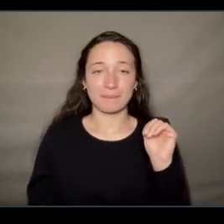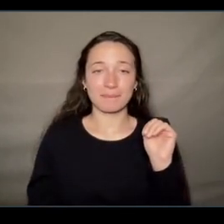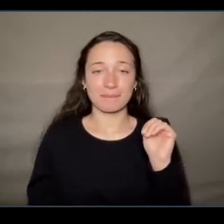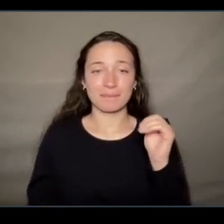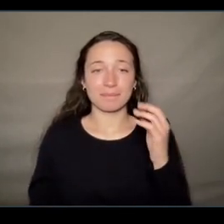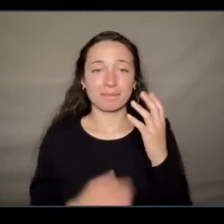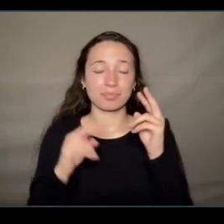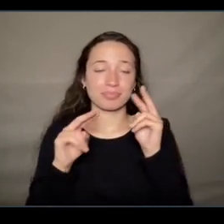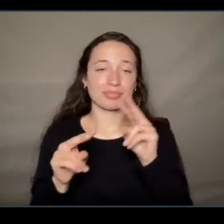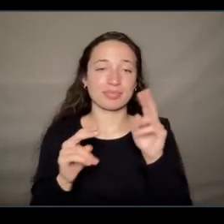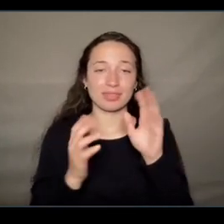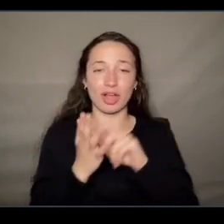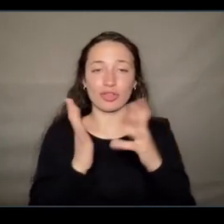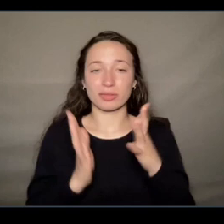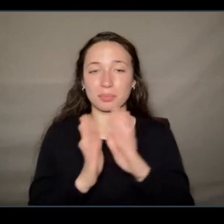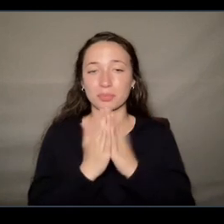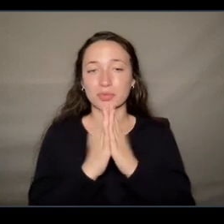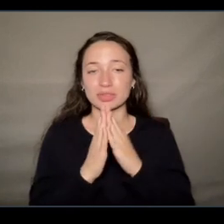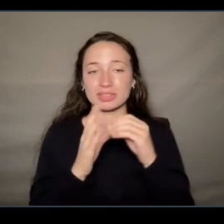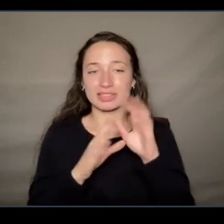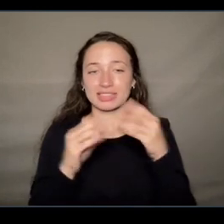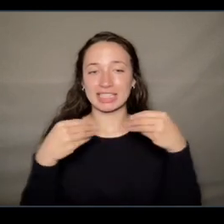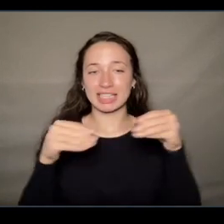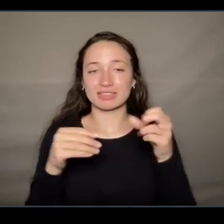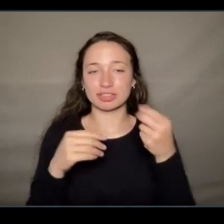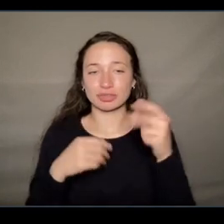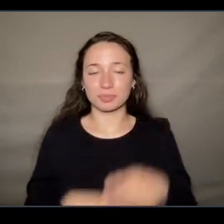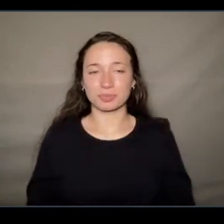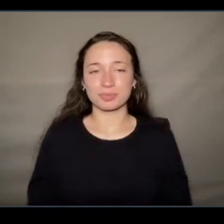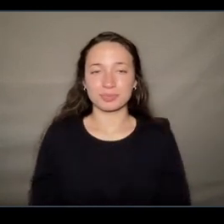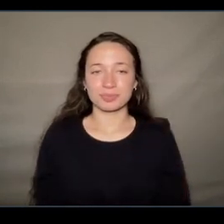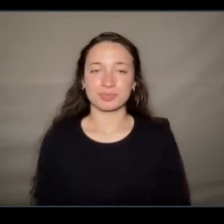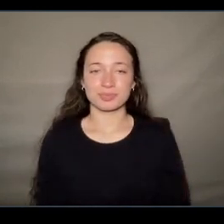drakeitarts.com and find our author's books there in our gift shop.